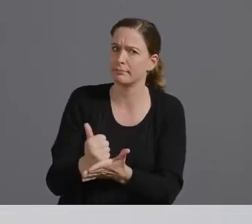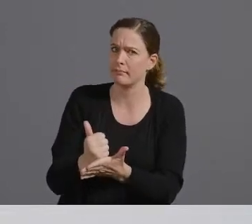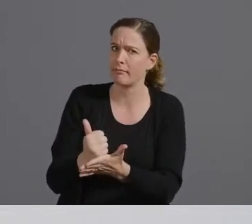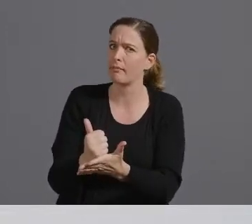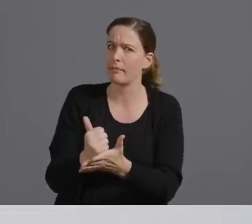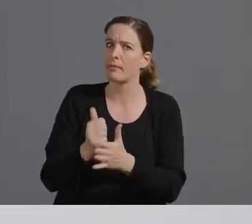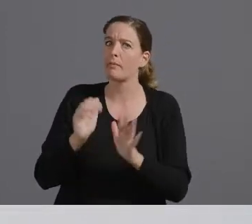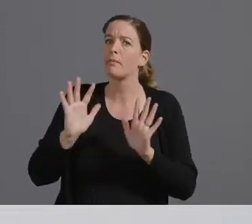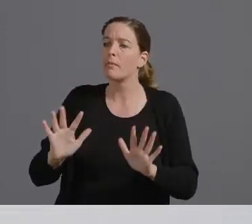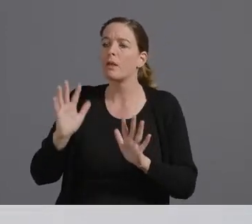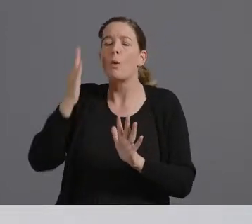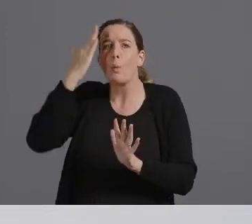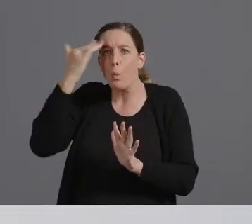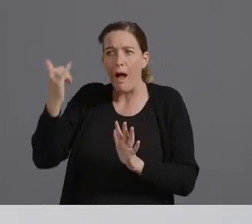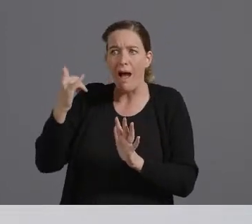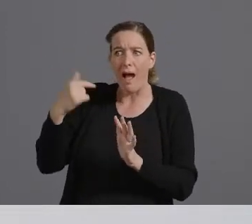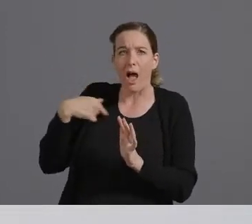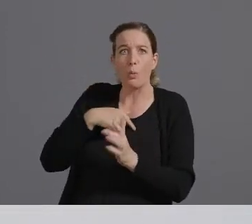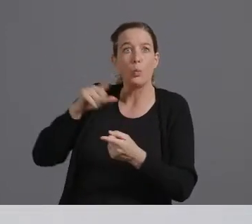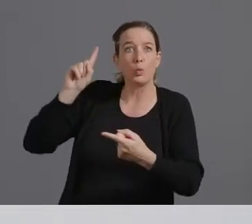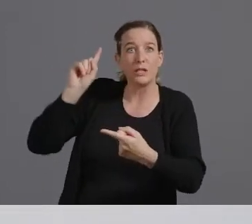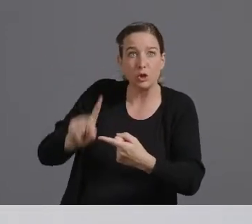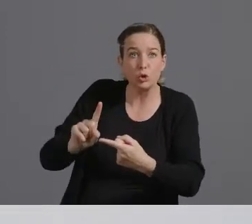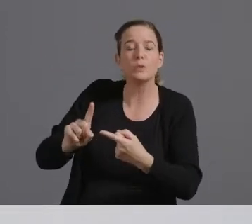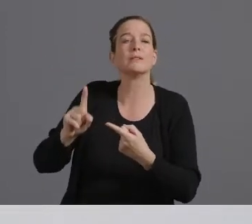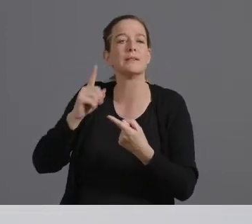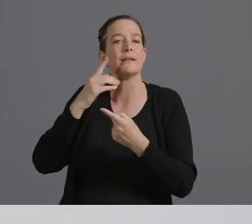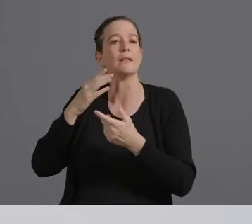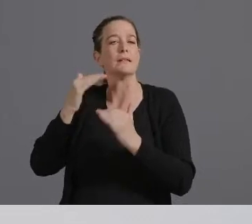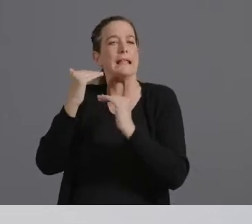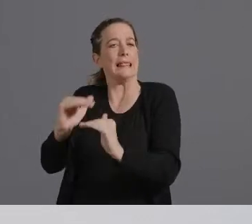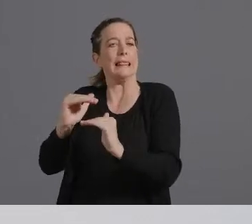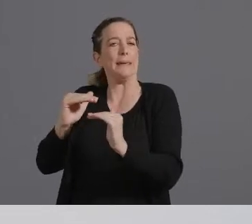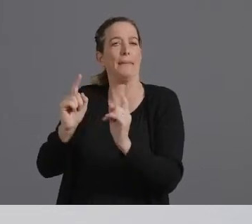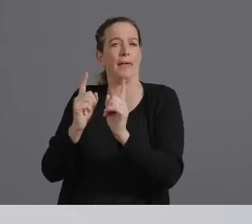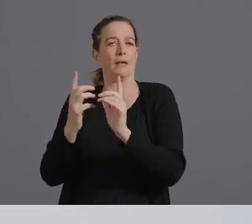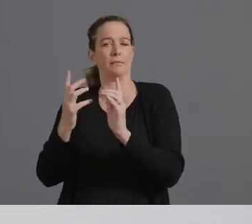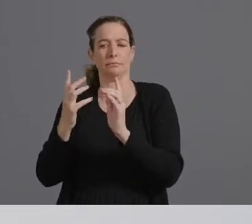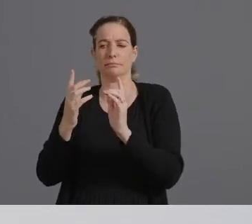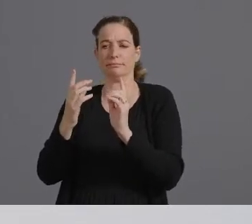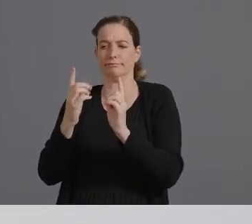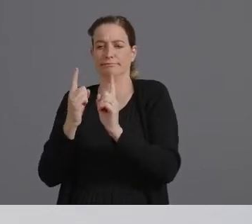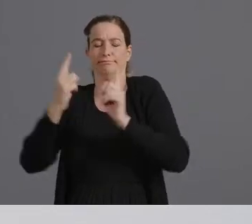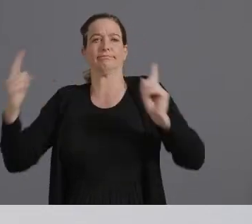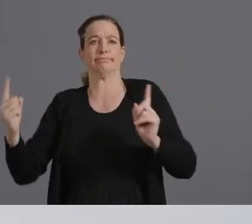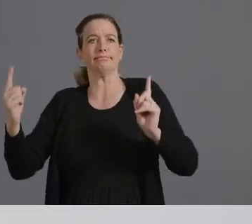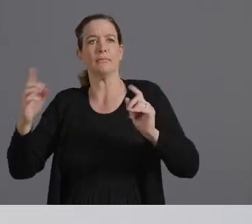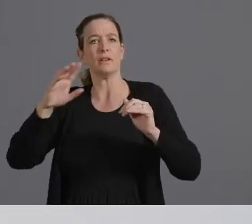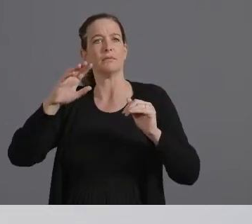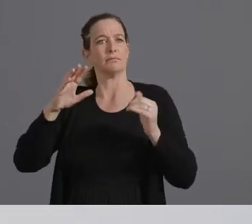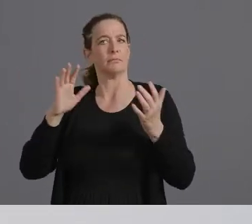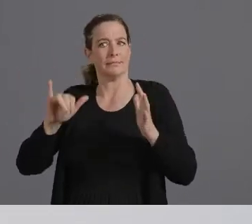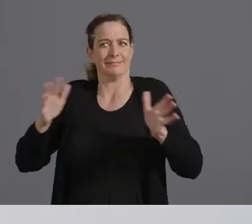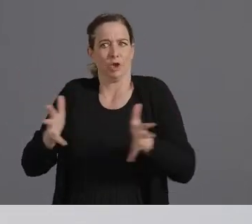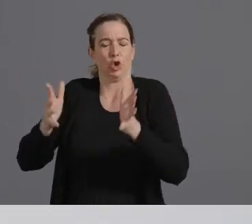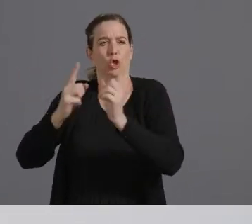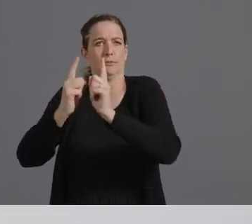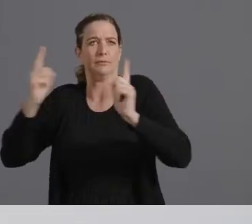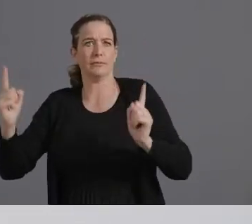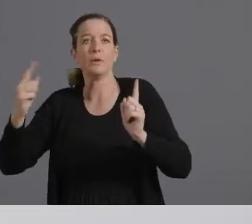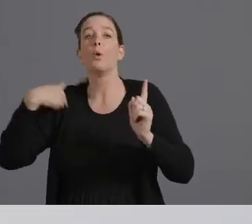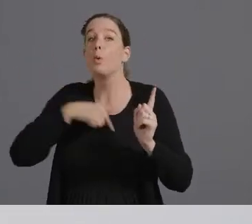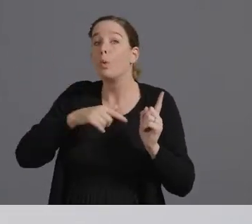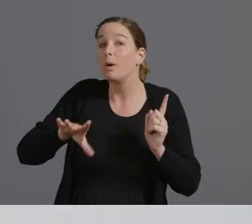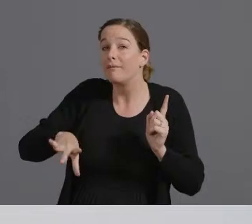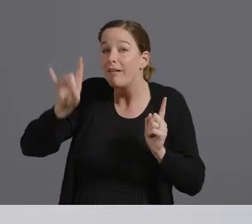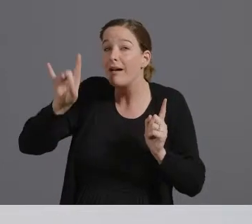was established. What we've found is that there are instances where you can be 6 feet apart, but maybe be able to get a